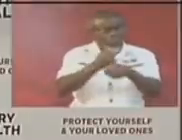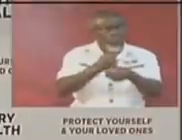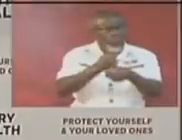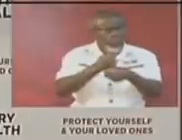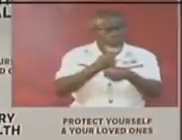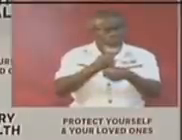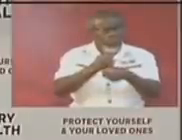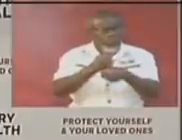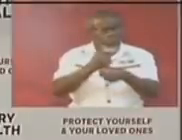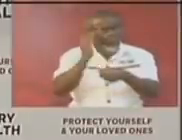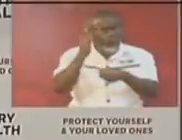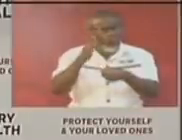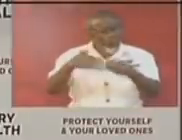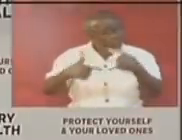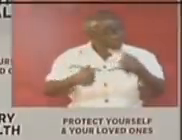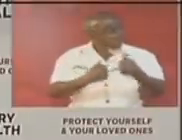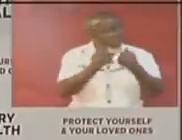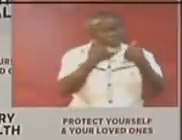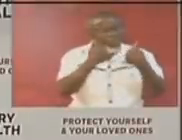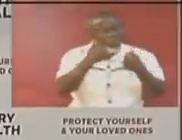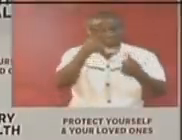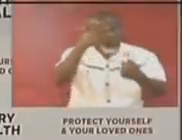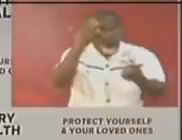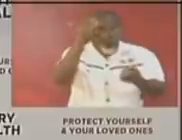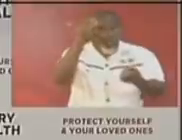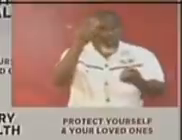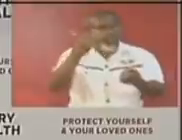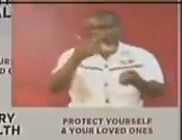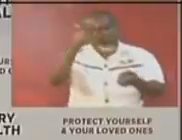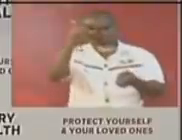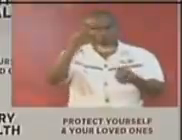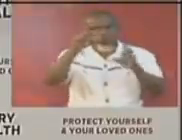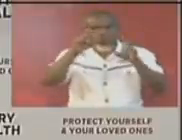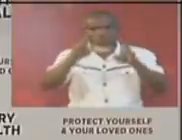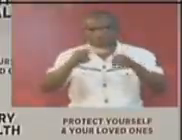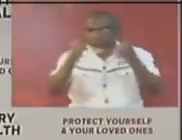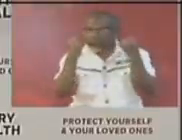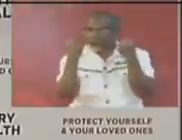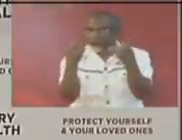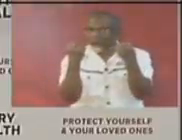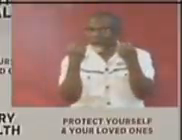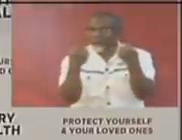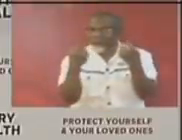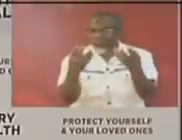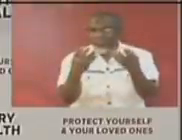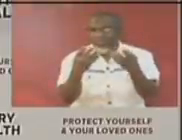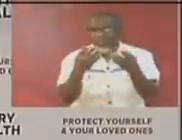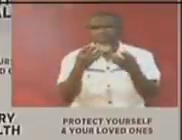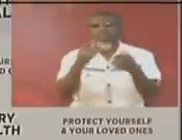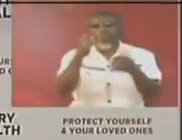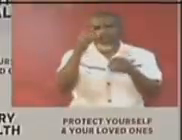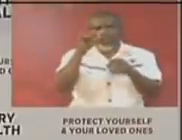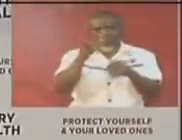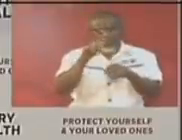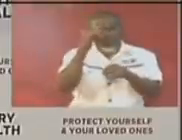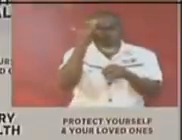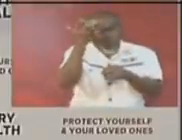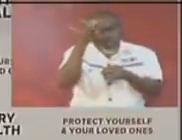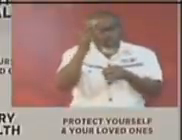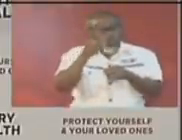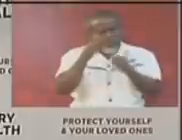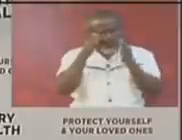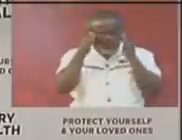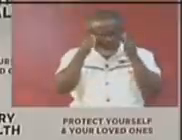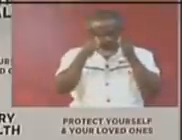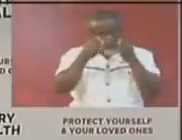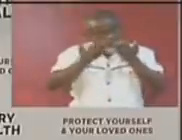because of the demand. So that's hence the reason we are exploring 3 different options at this point in time. Most of the